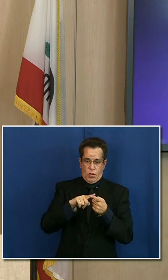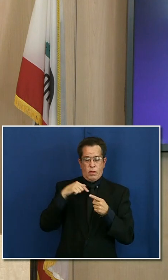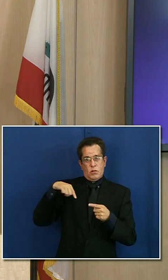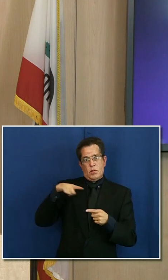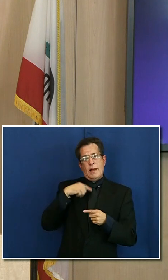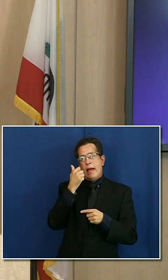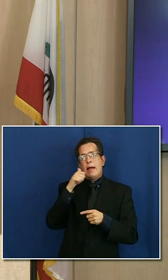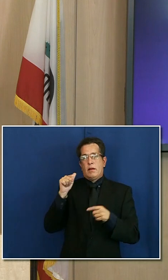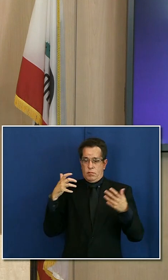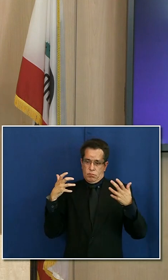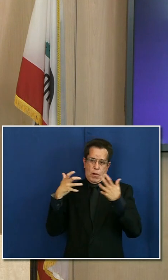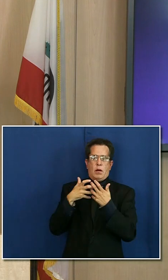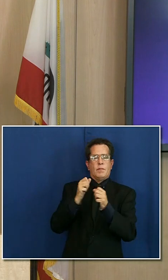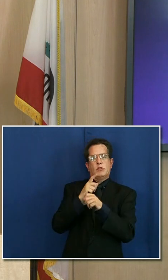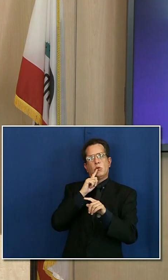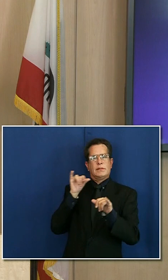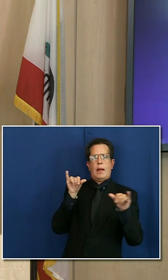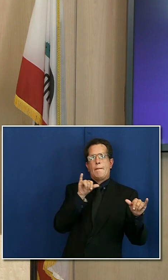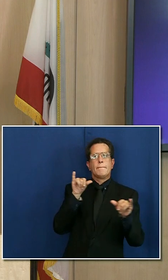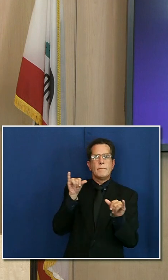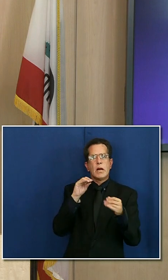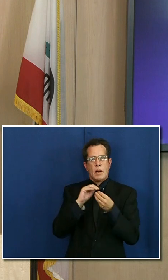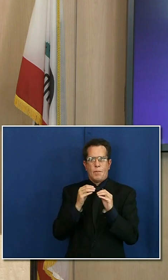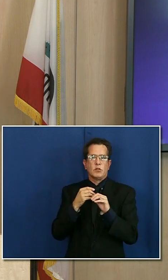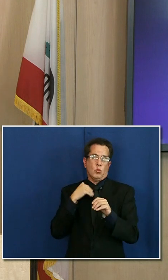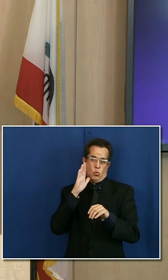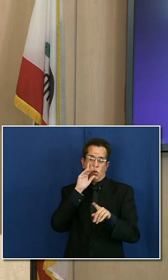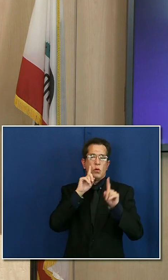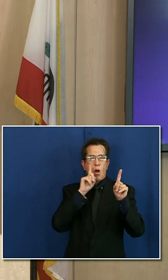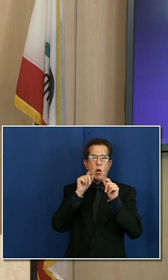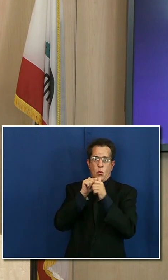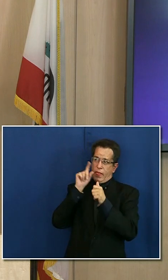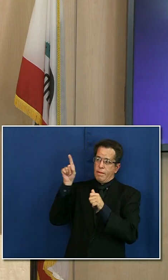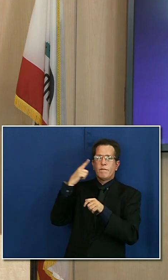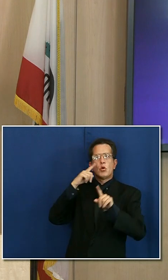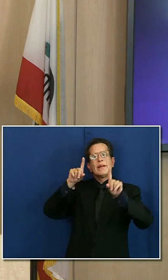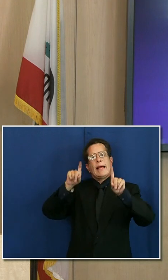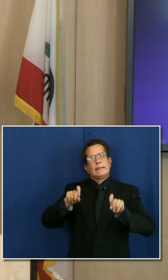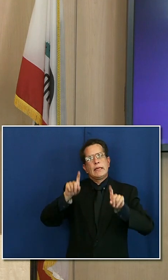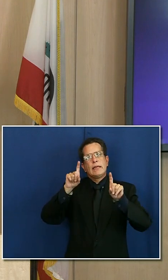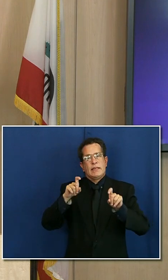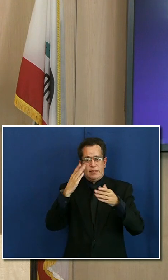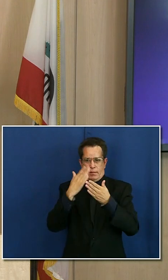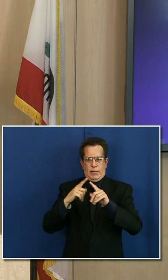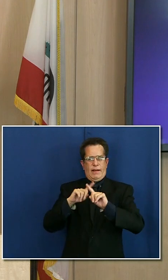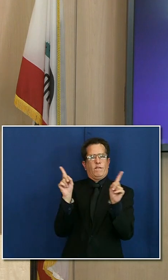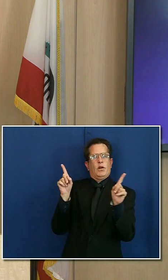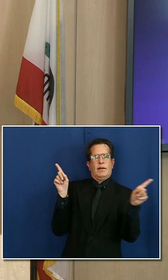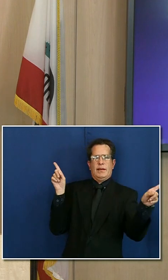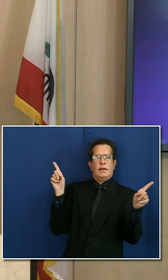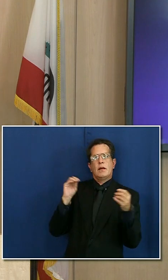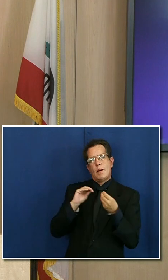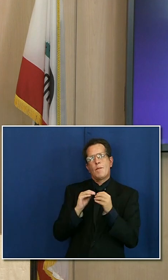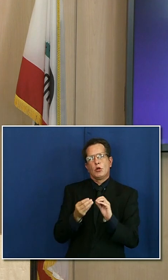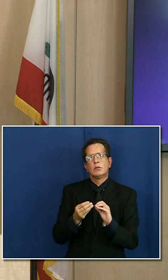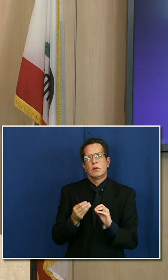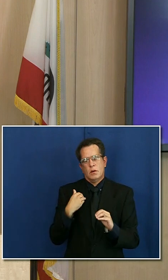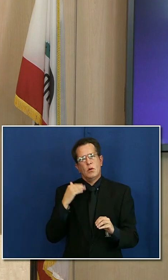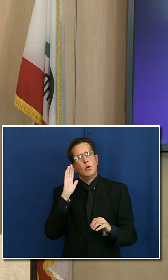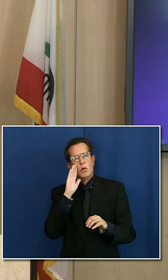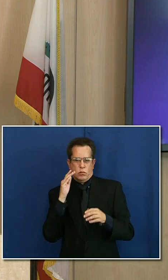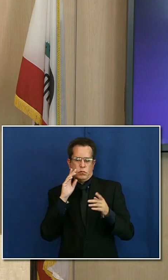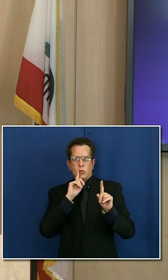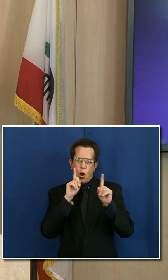corrected between the 2. And we'll continue to work with them on issues around testing and possible variants around case count based on testing and other